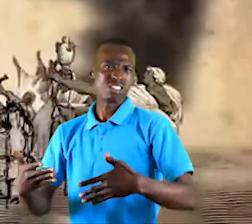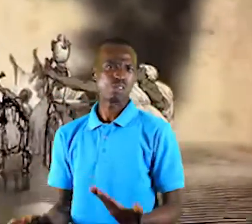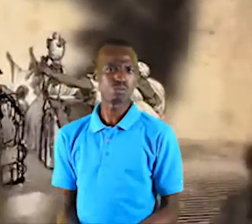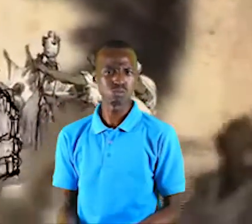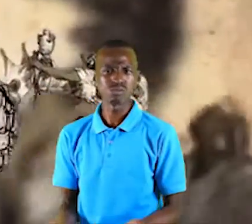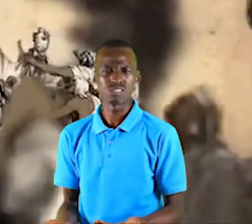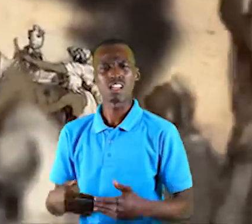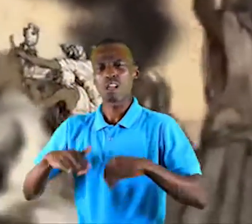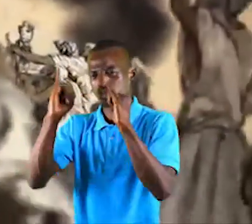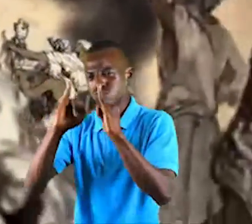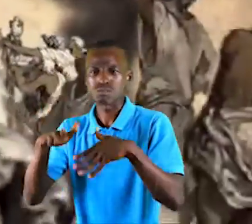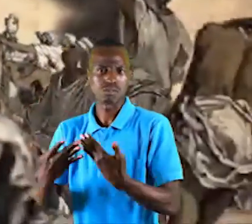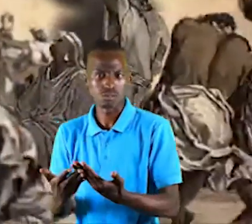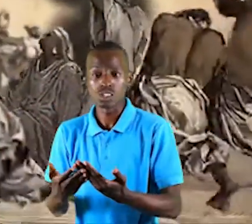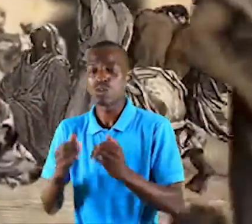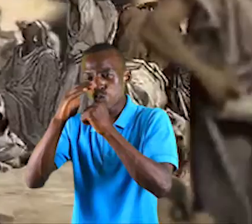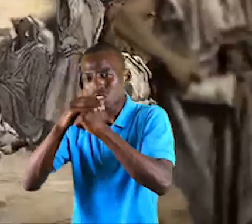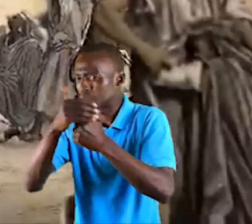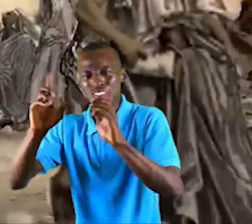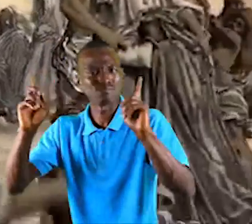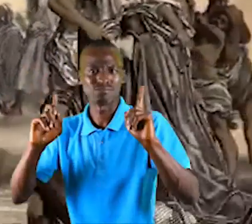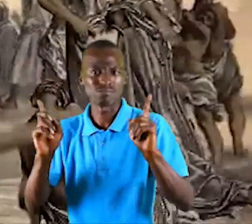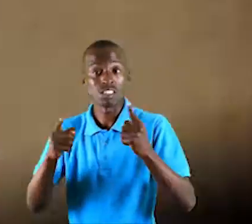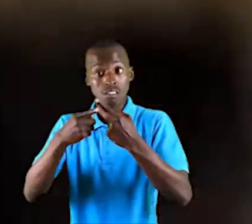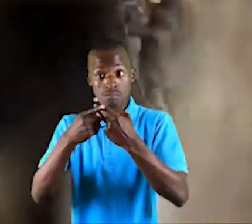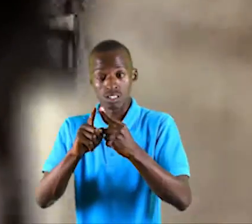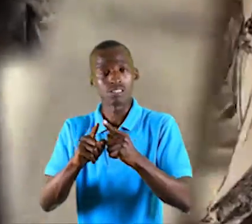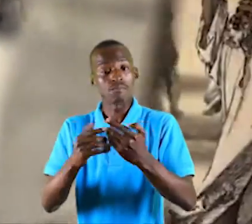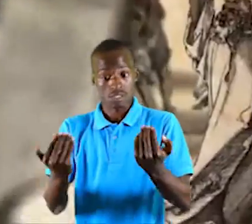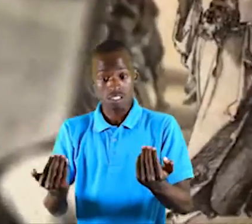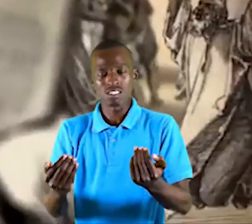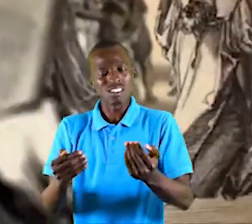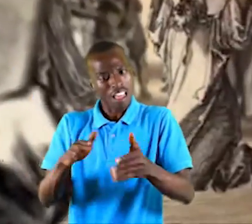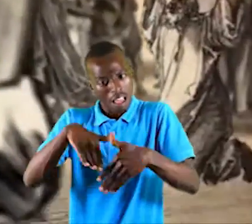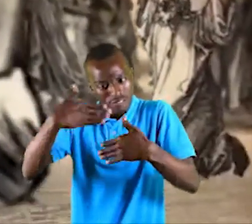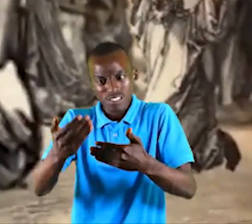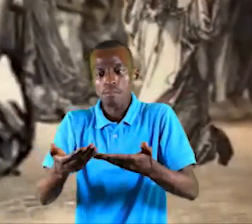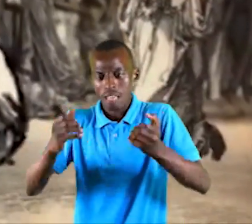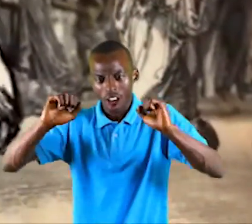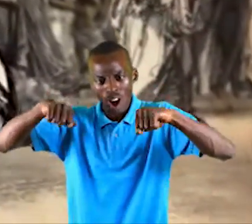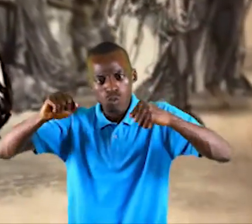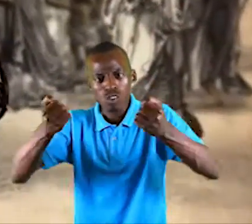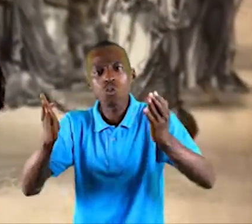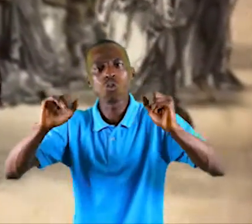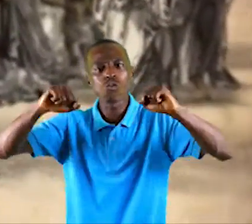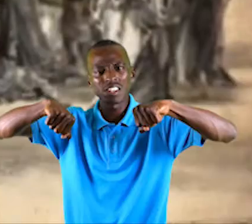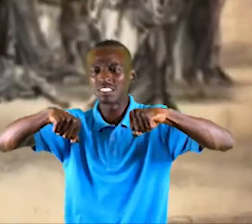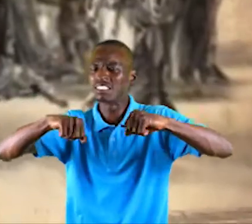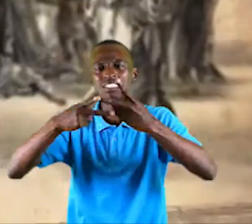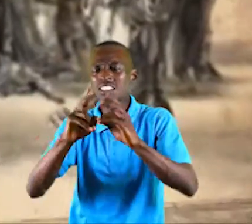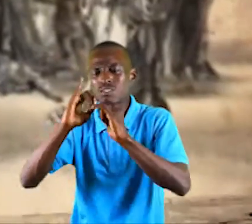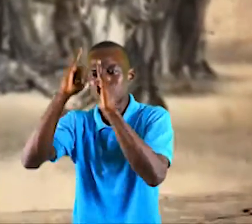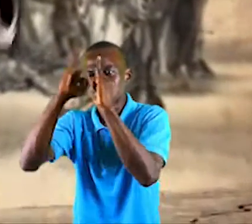Don't have any other gods before me, and don't worship idol statues. Right, and so here we are. Immediately after agreeing to the covenant, they're throwing